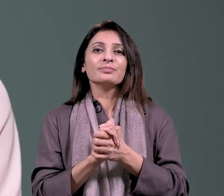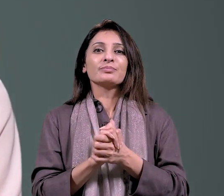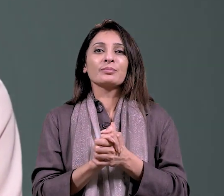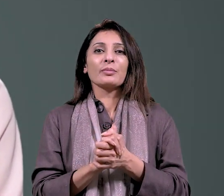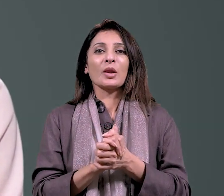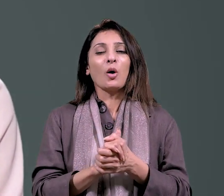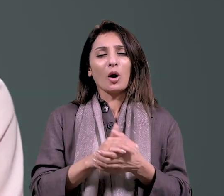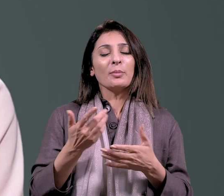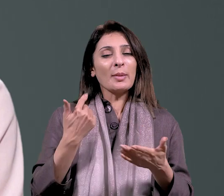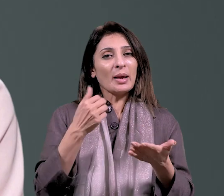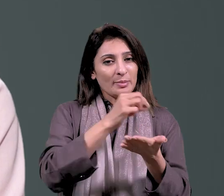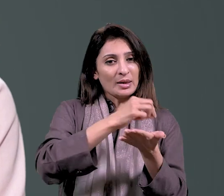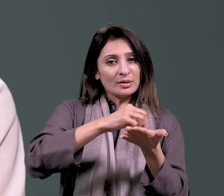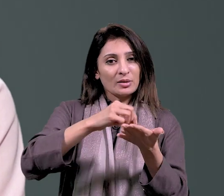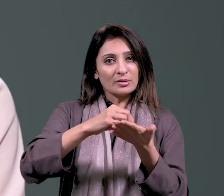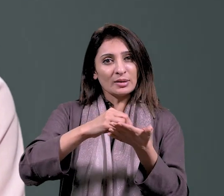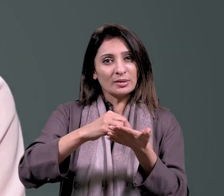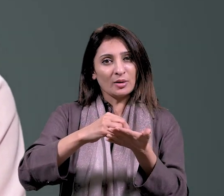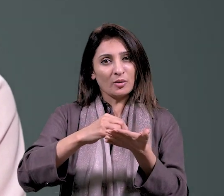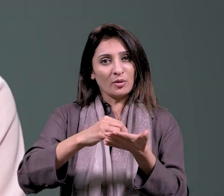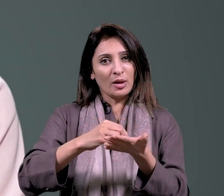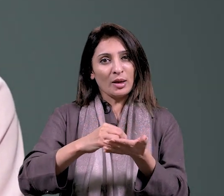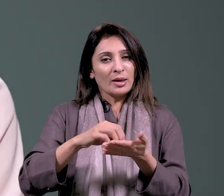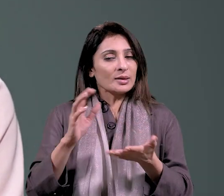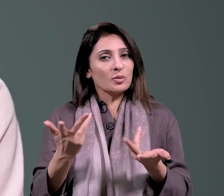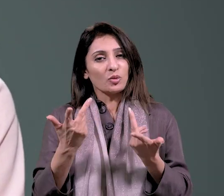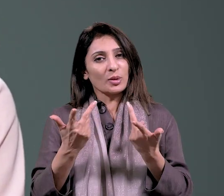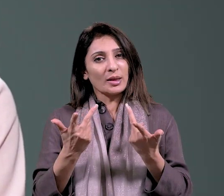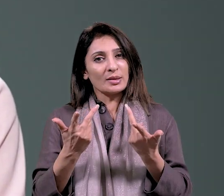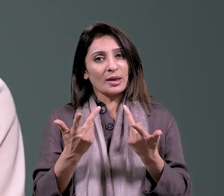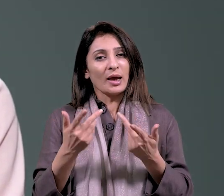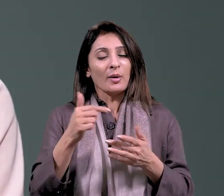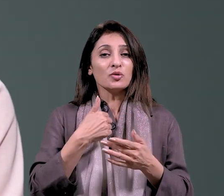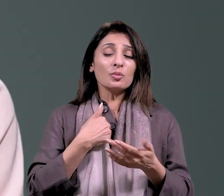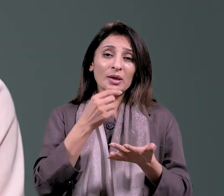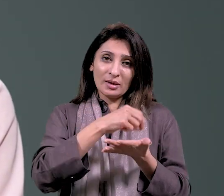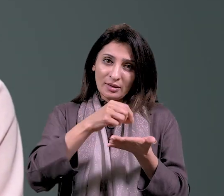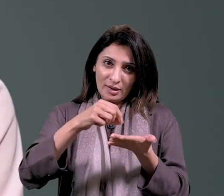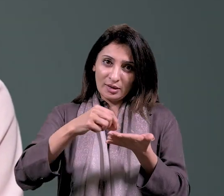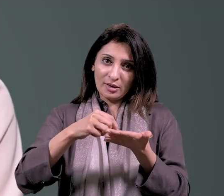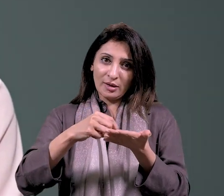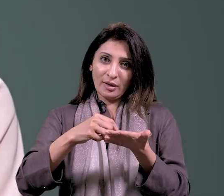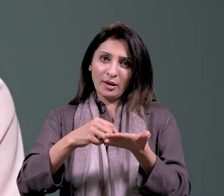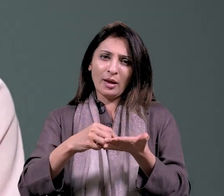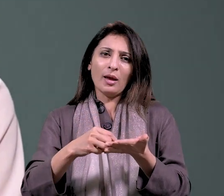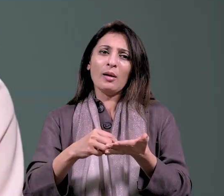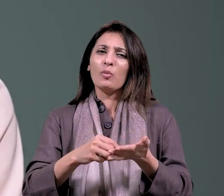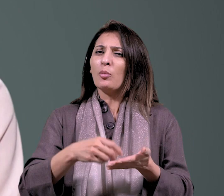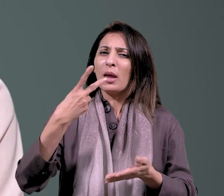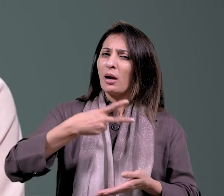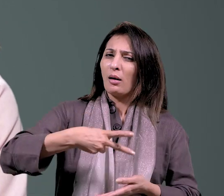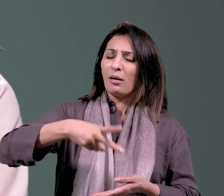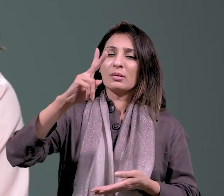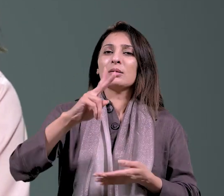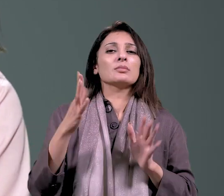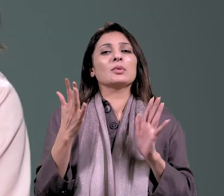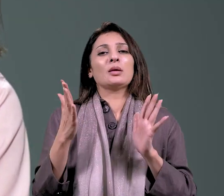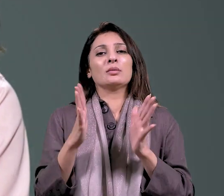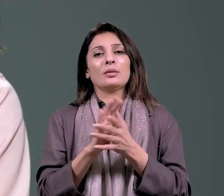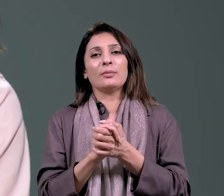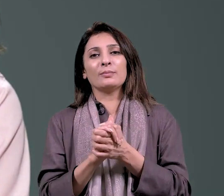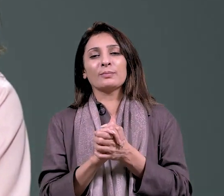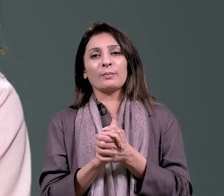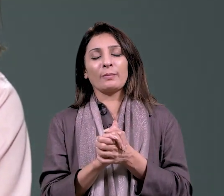write about fantasy in my next writing. While my writing schedule is not that habitual because